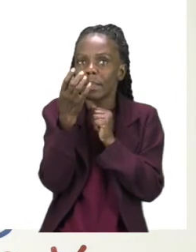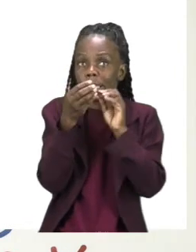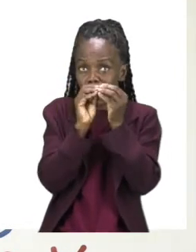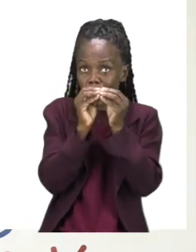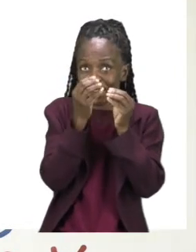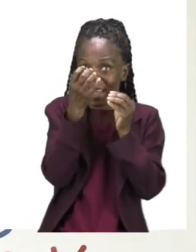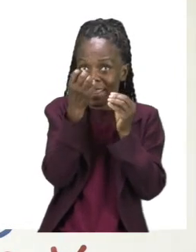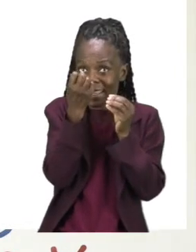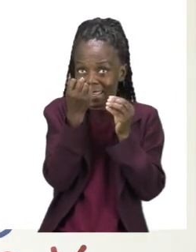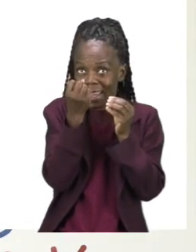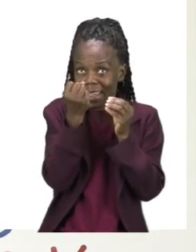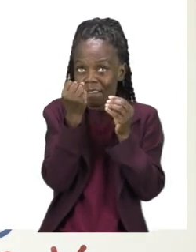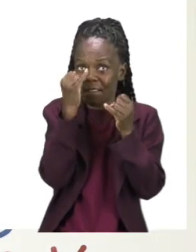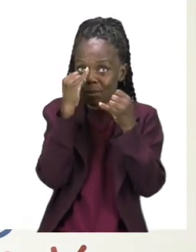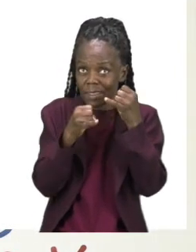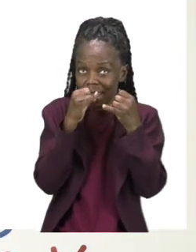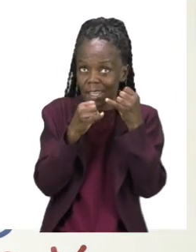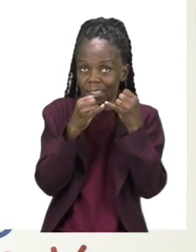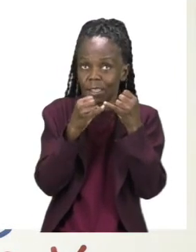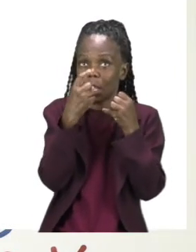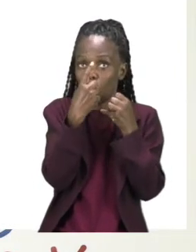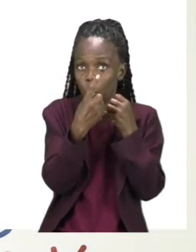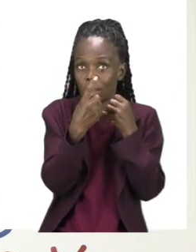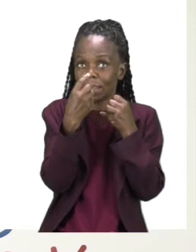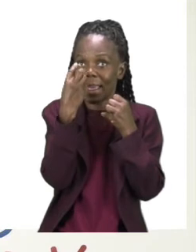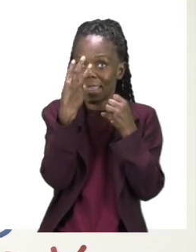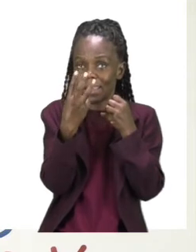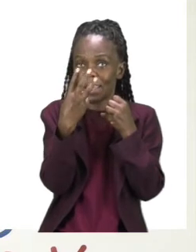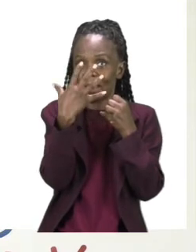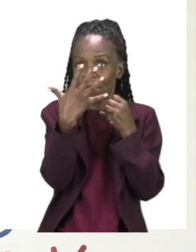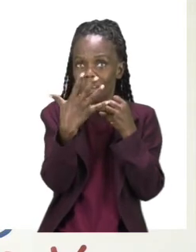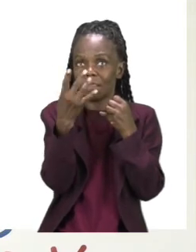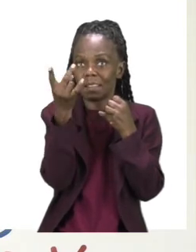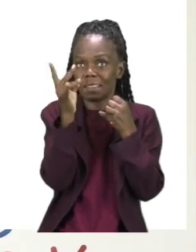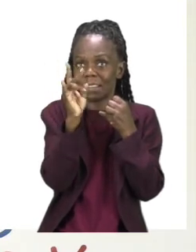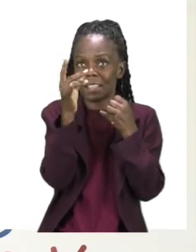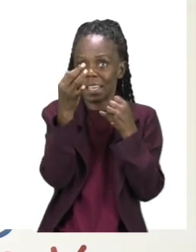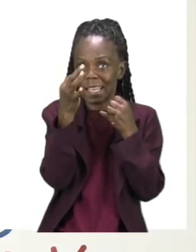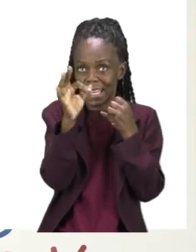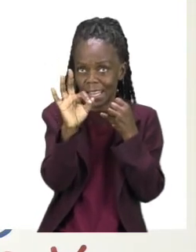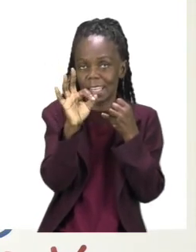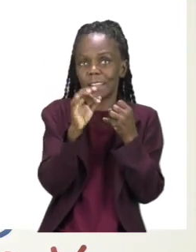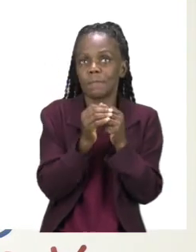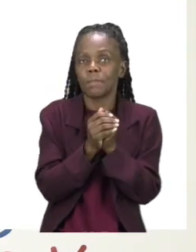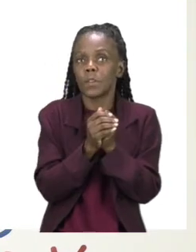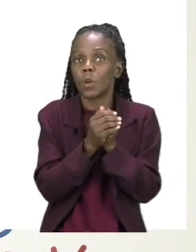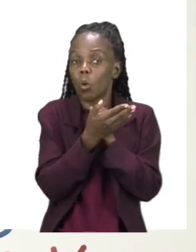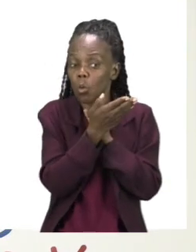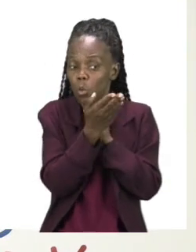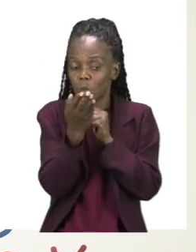5, 7, or 9. So these make up our odd